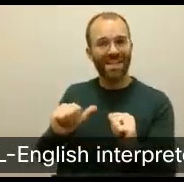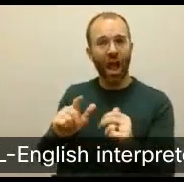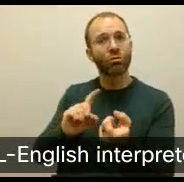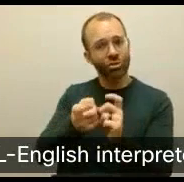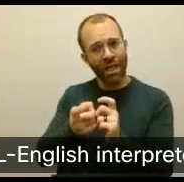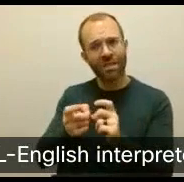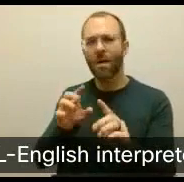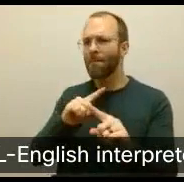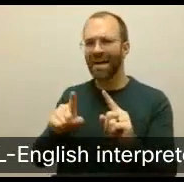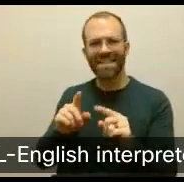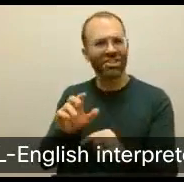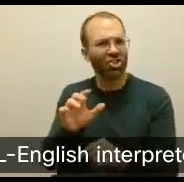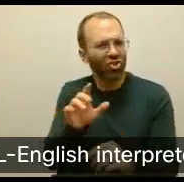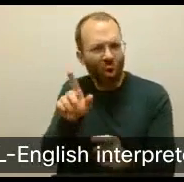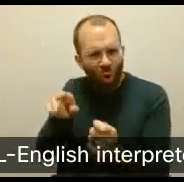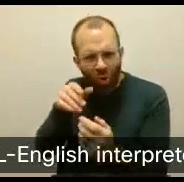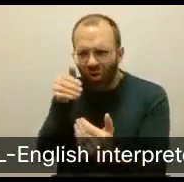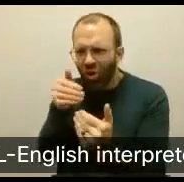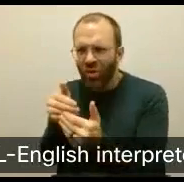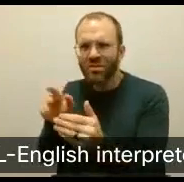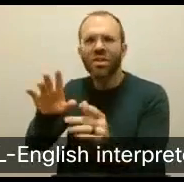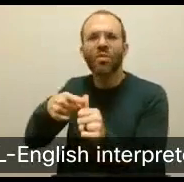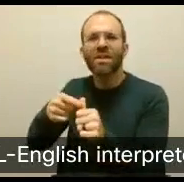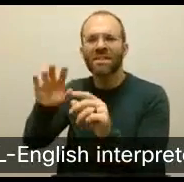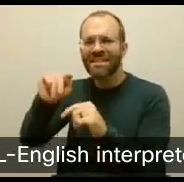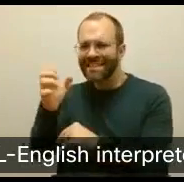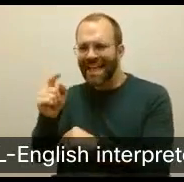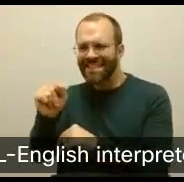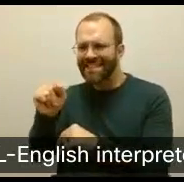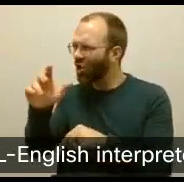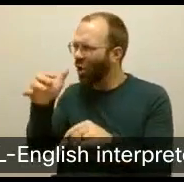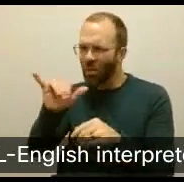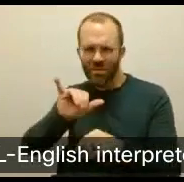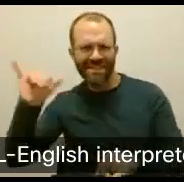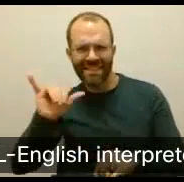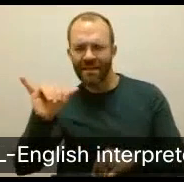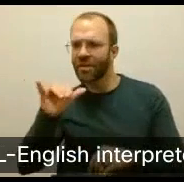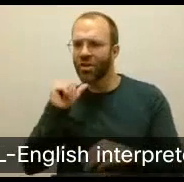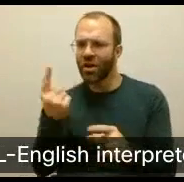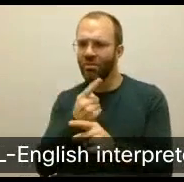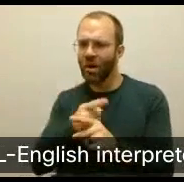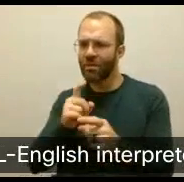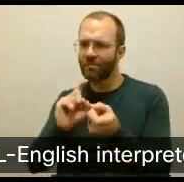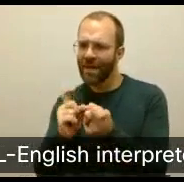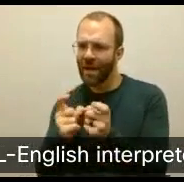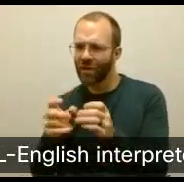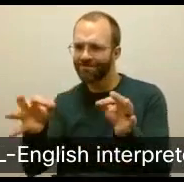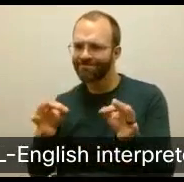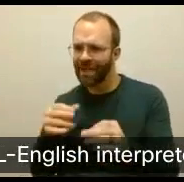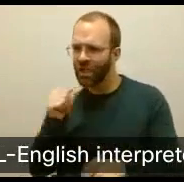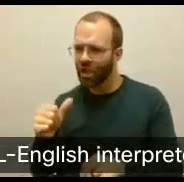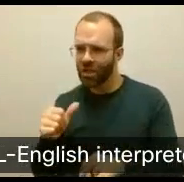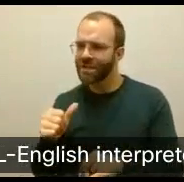original text, and it was too close to the original text. So it still was considered improperly paraphrased. It was still considered